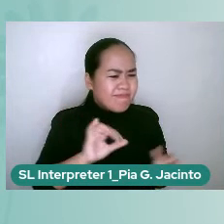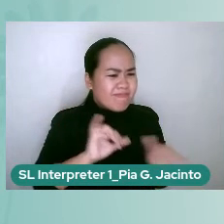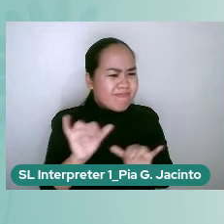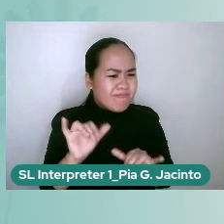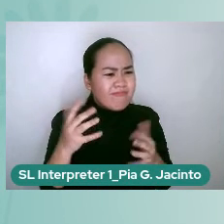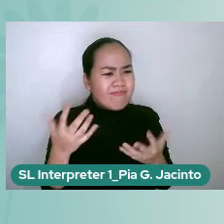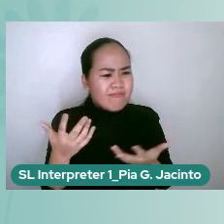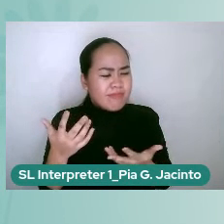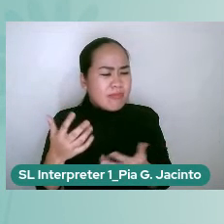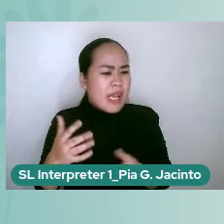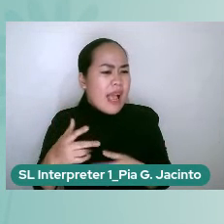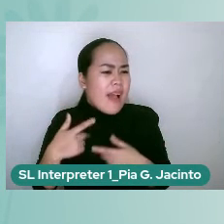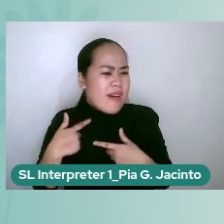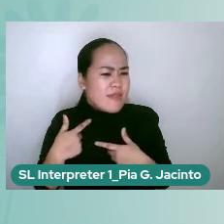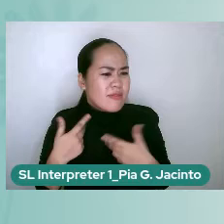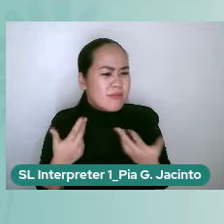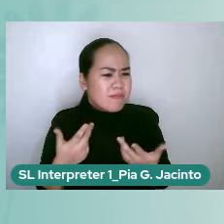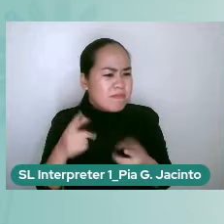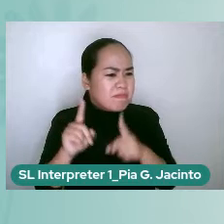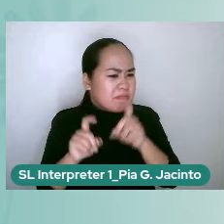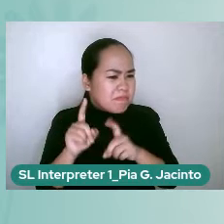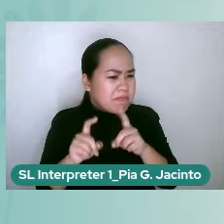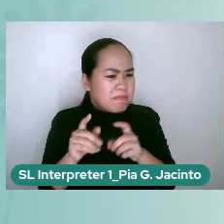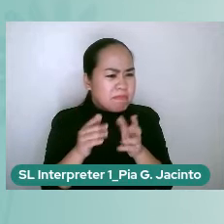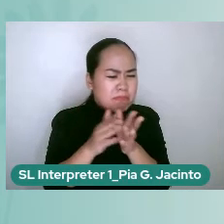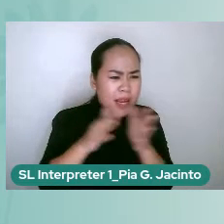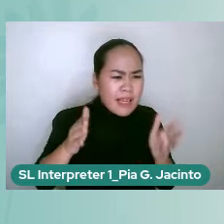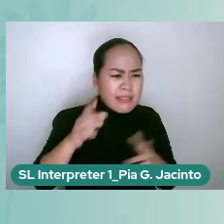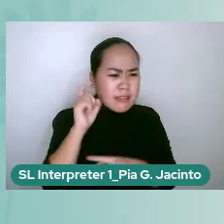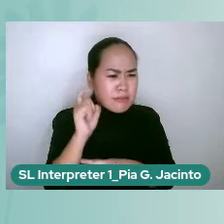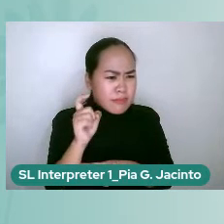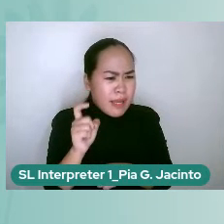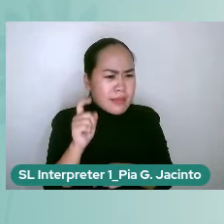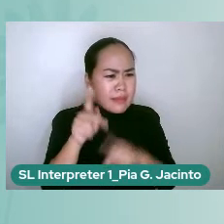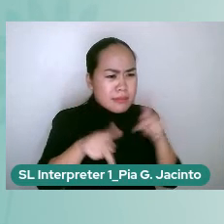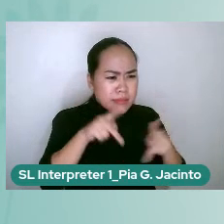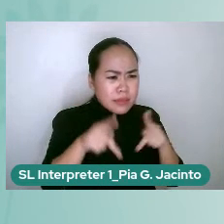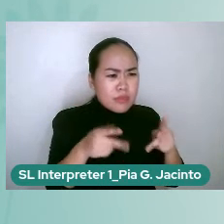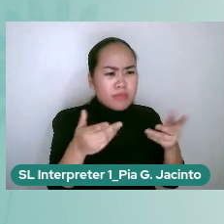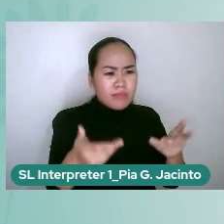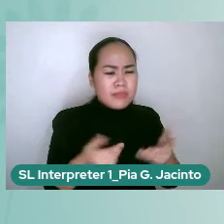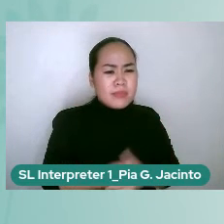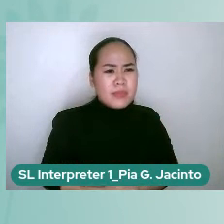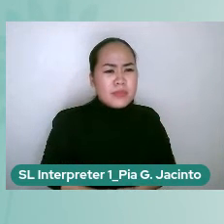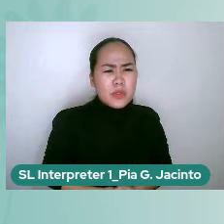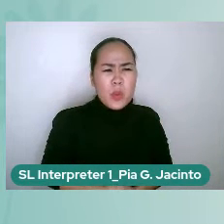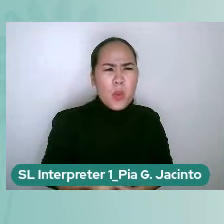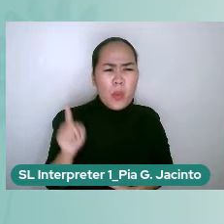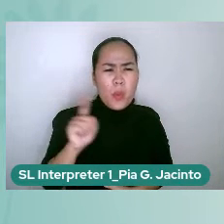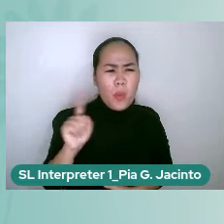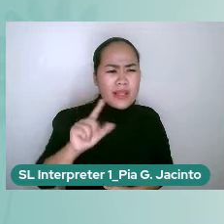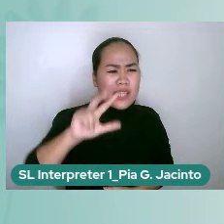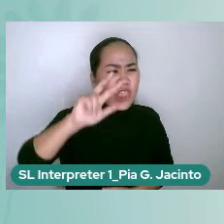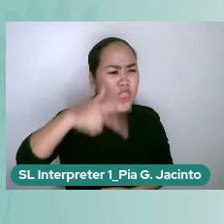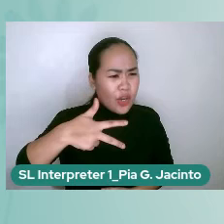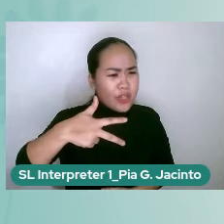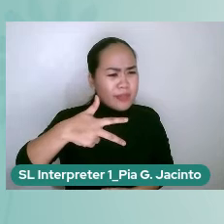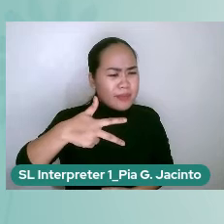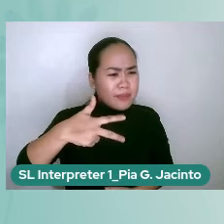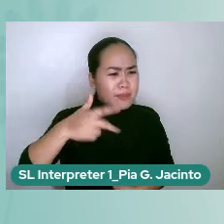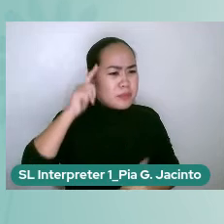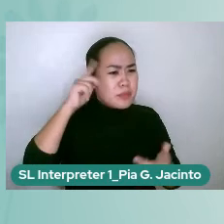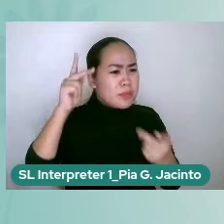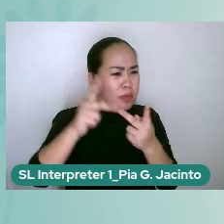elimination faster and with greater population impact. What about the third pillar? Where does treatment and palliation